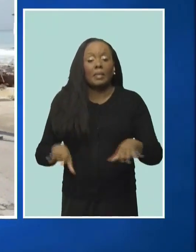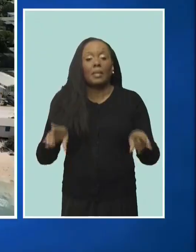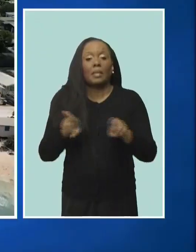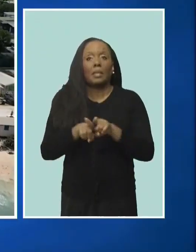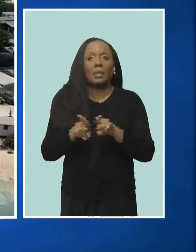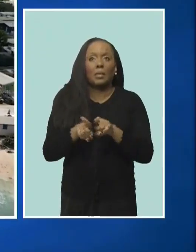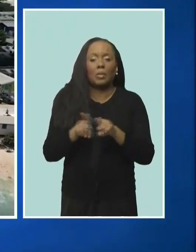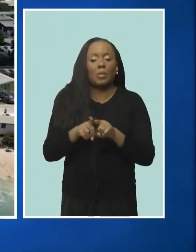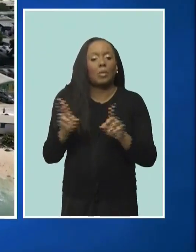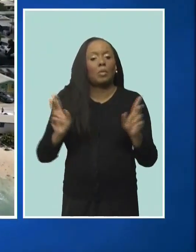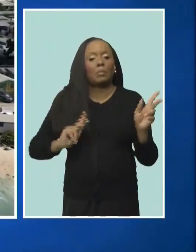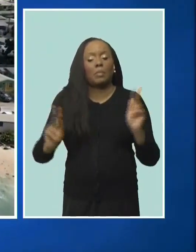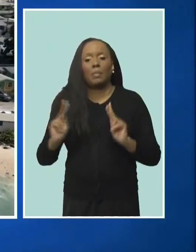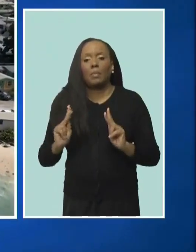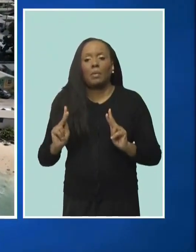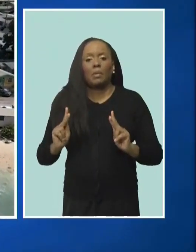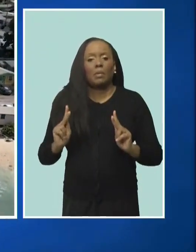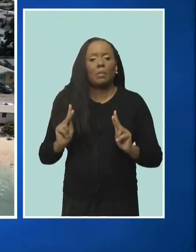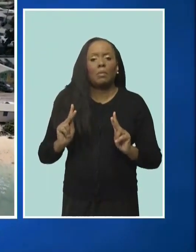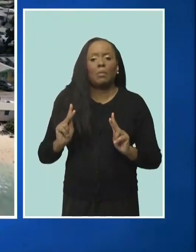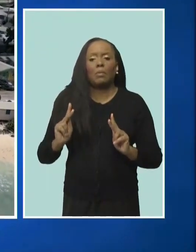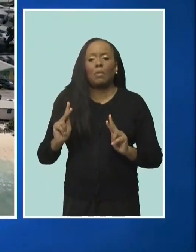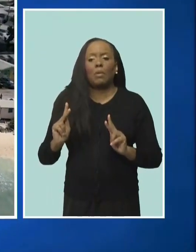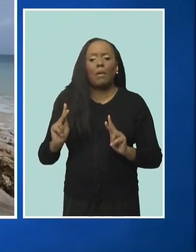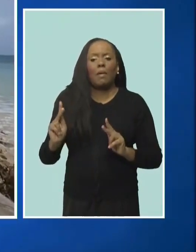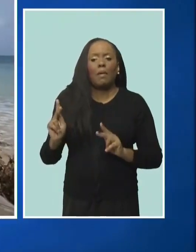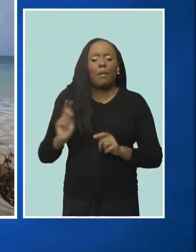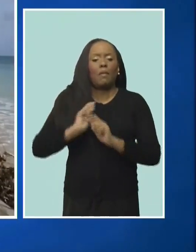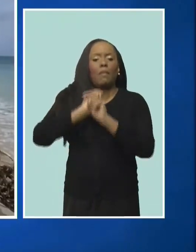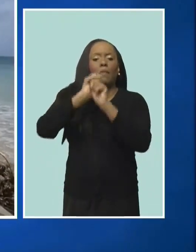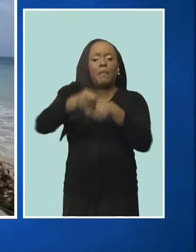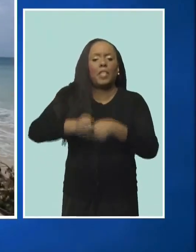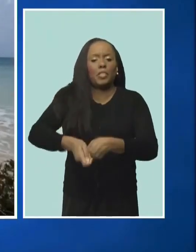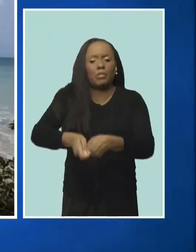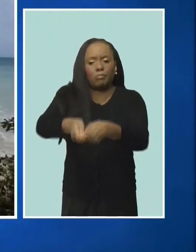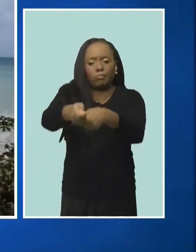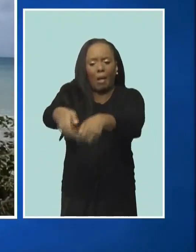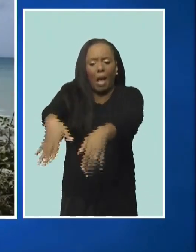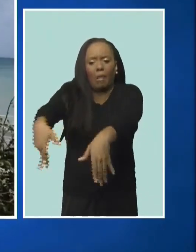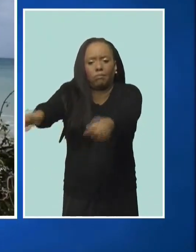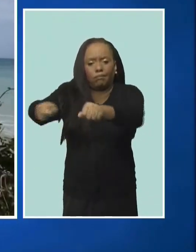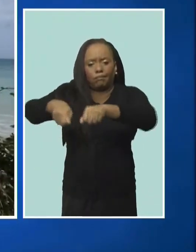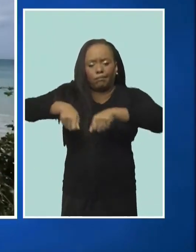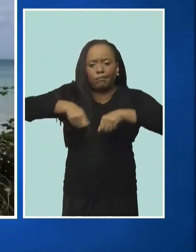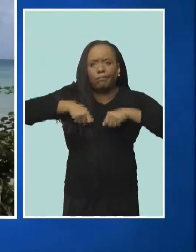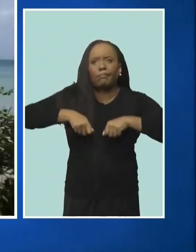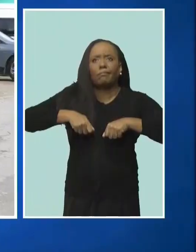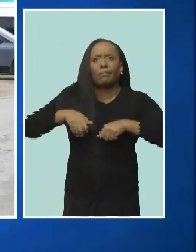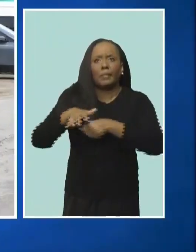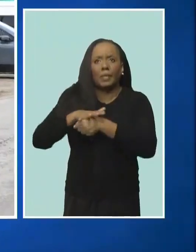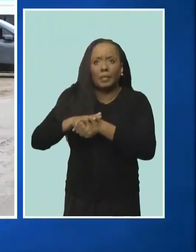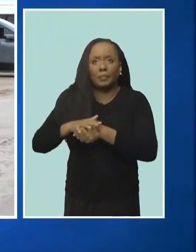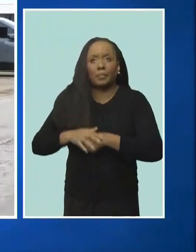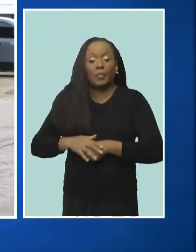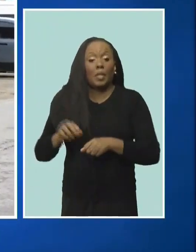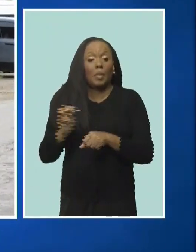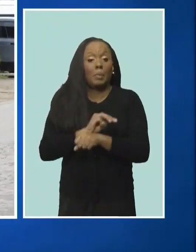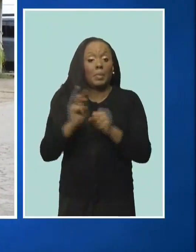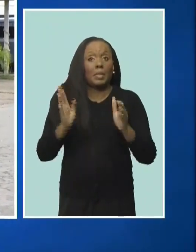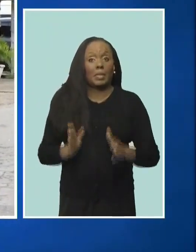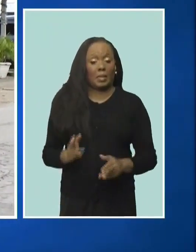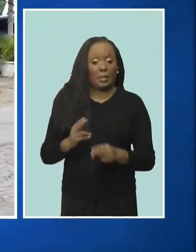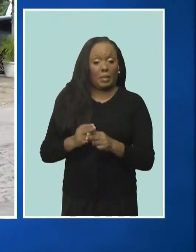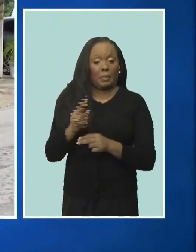as fisher folk who haul their boats in the area. Deputy Prime Minister and Minister of Transport and Works Santia Bradshaw,